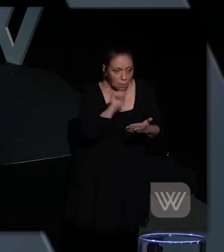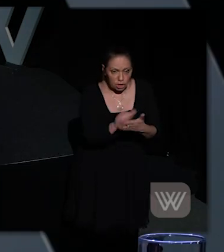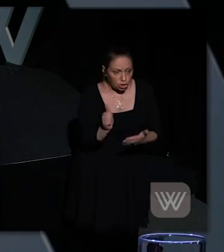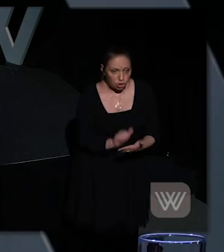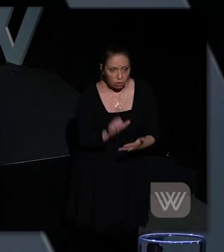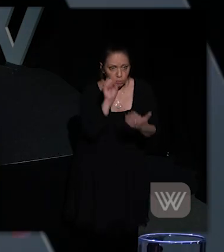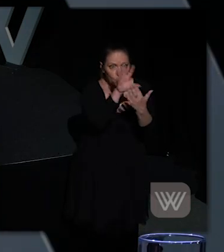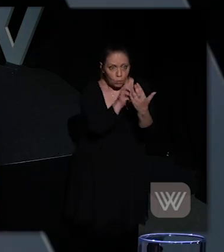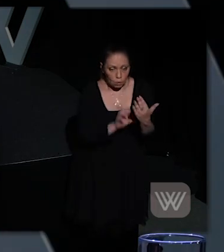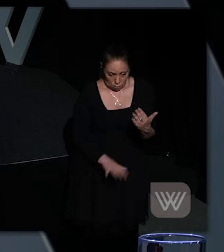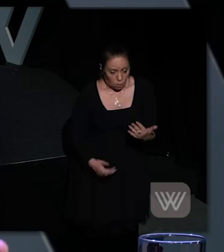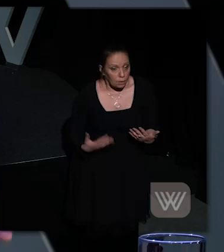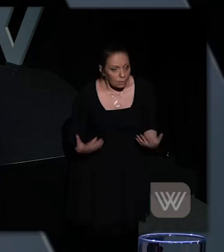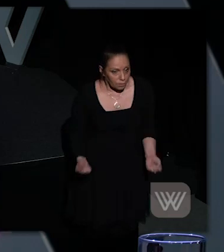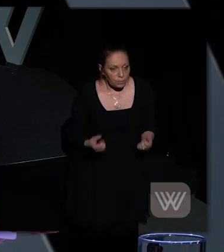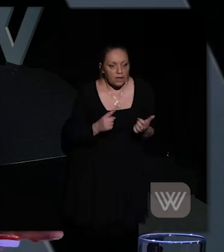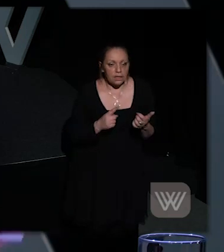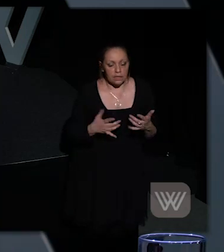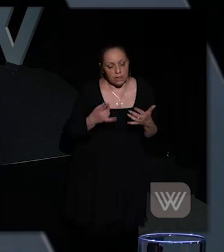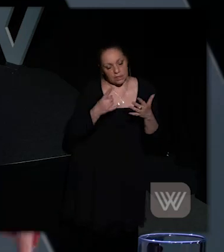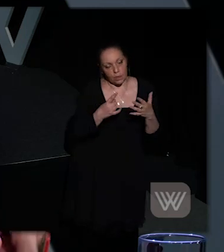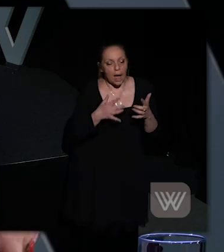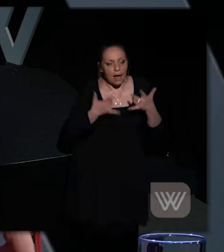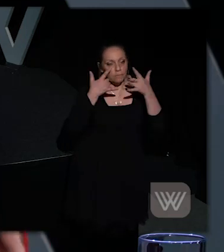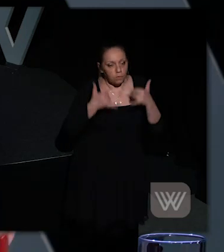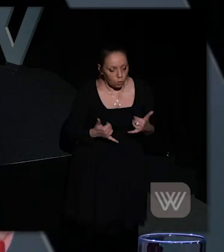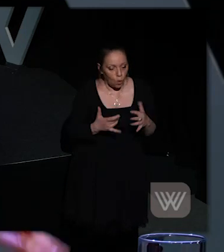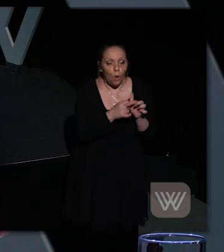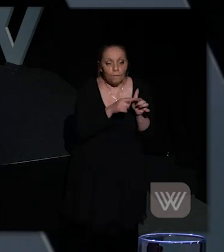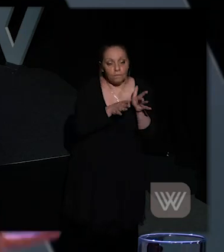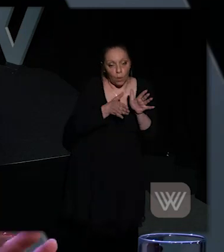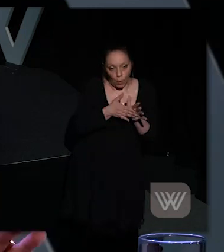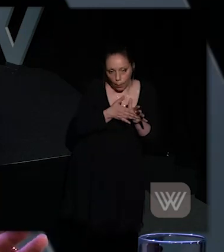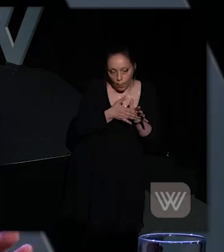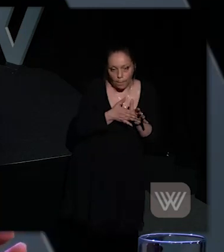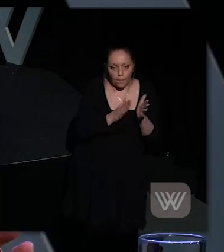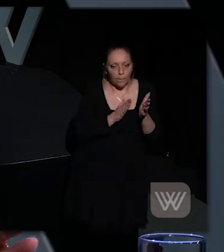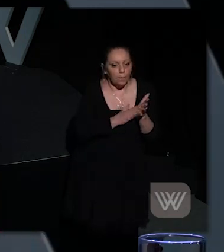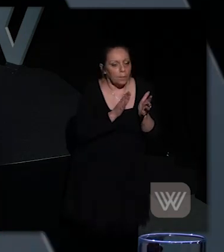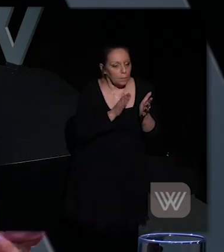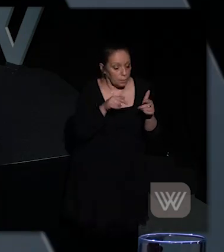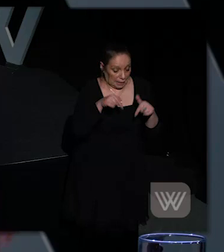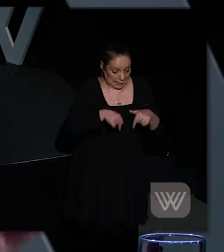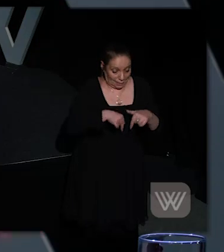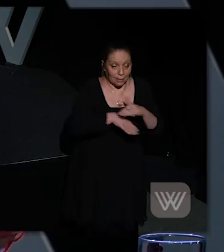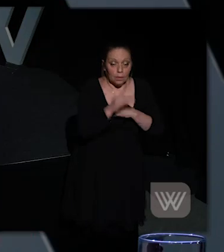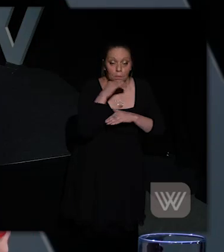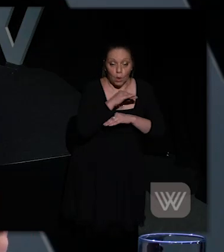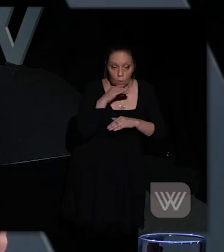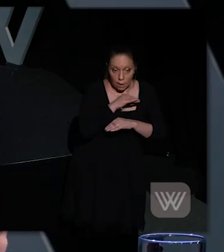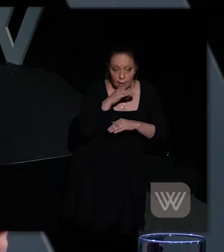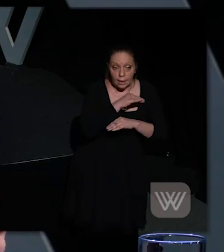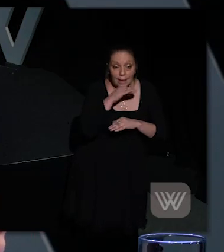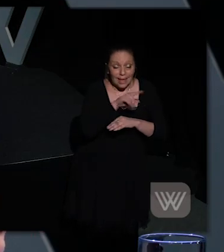know. So this is why you've got, like, the law firm Maurice Blackburn, Josh Bornstein, who's based here in Melbourne. He is calling